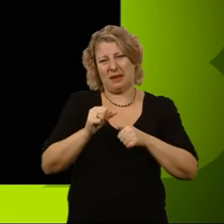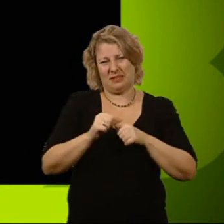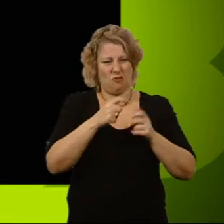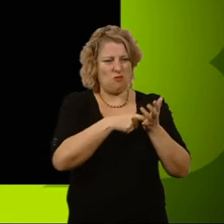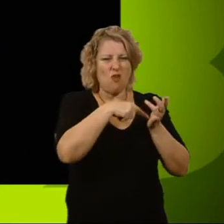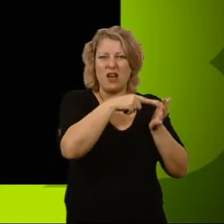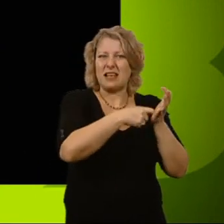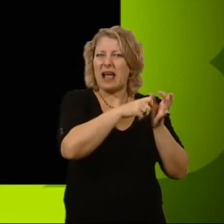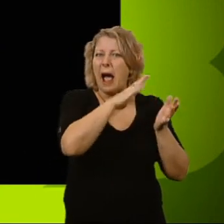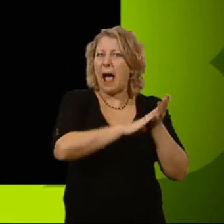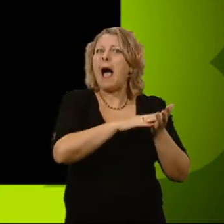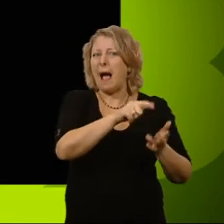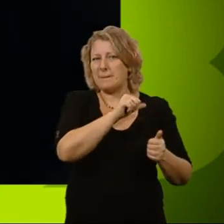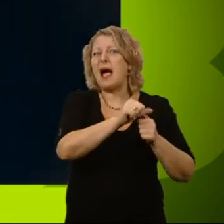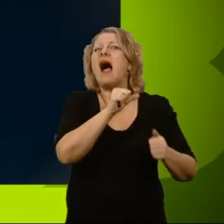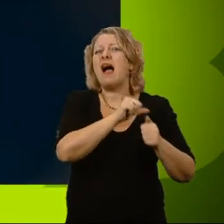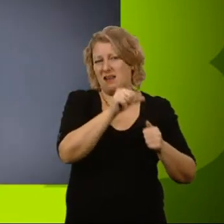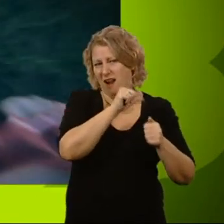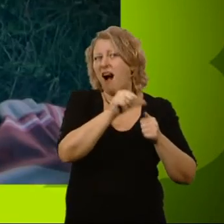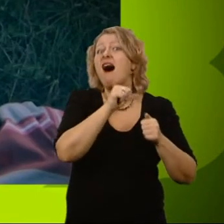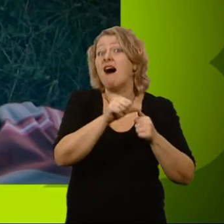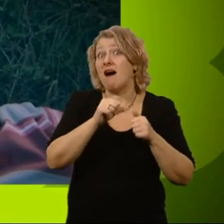in Rotterdam.